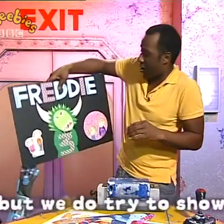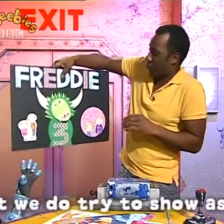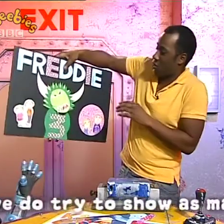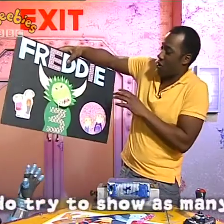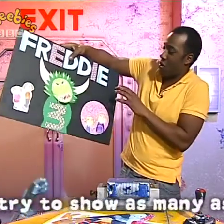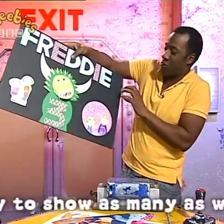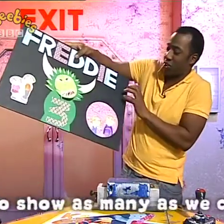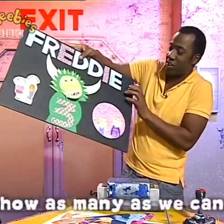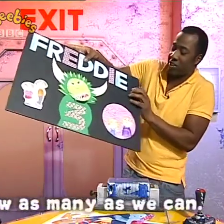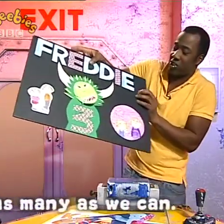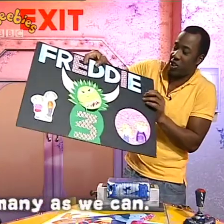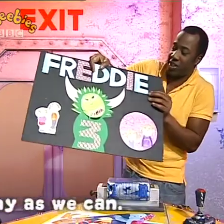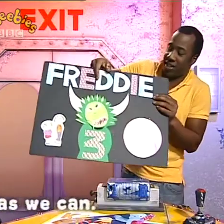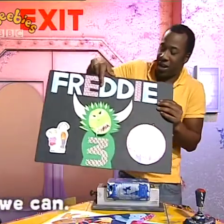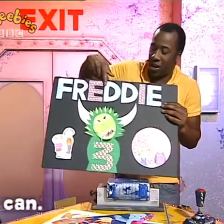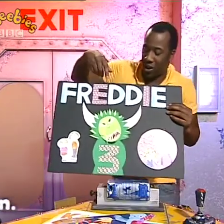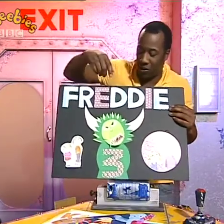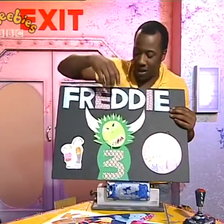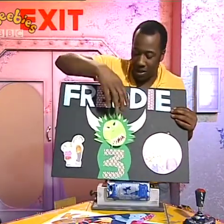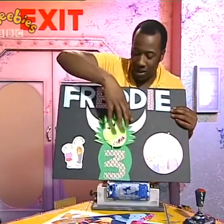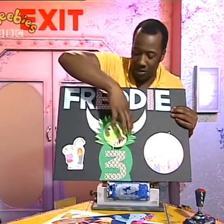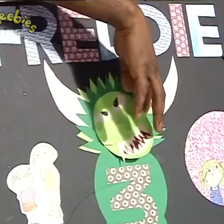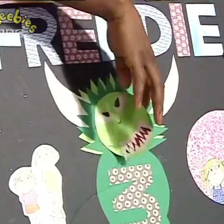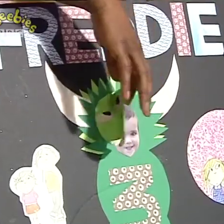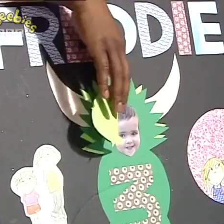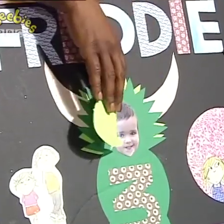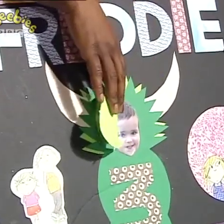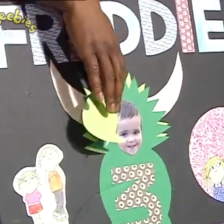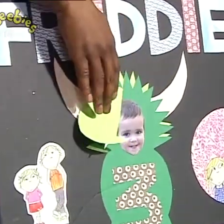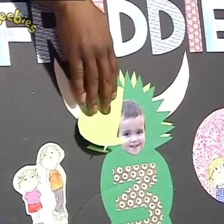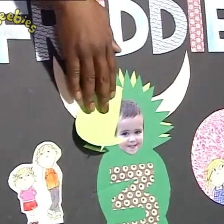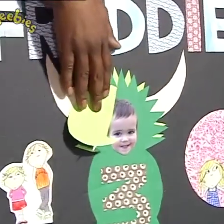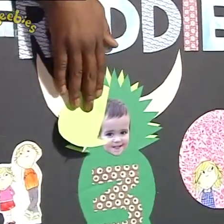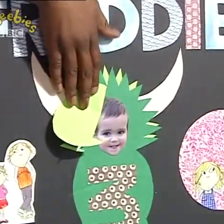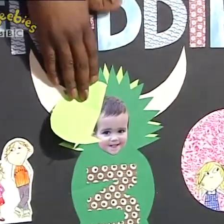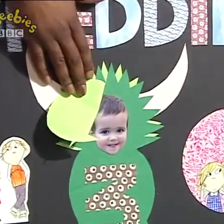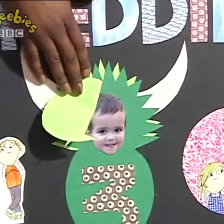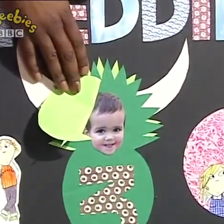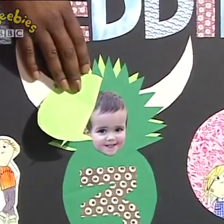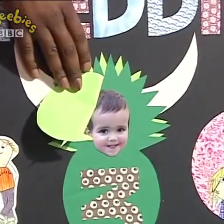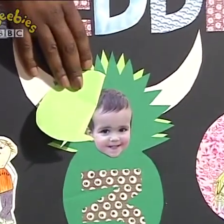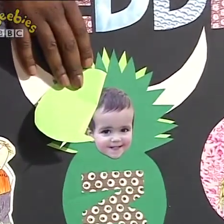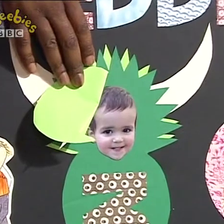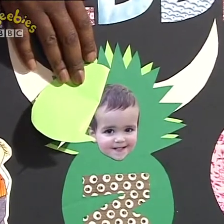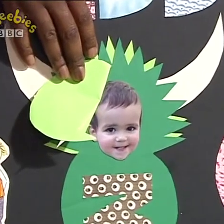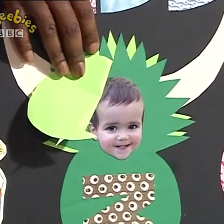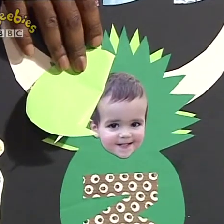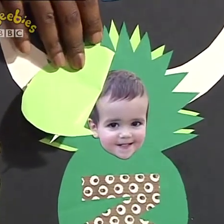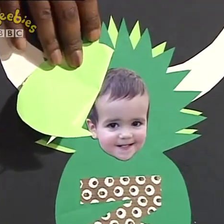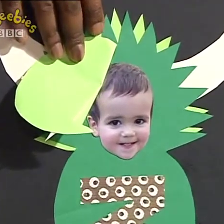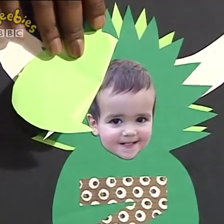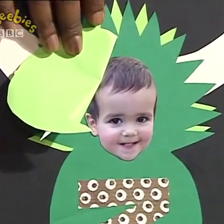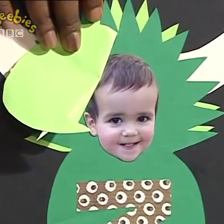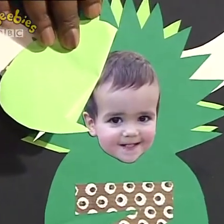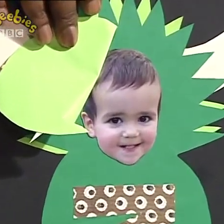card. Whoa, look at this. Charlie and Lola. But who's this green dragon? It's Freddy. It's not a dragon at all.